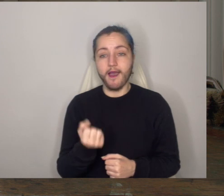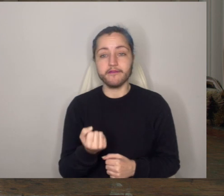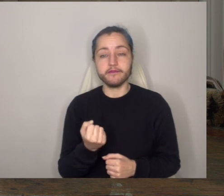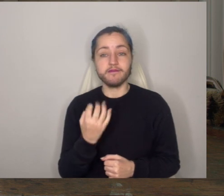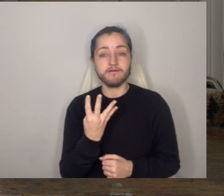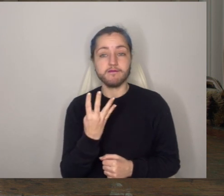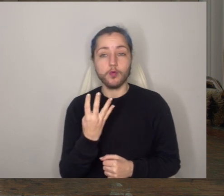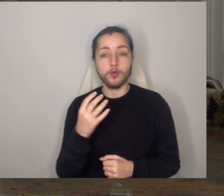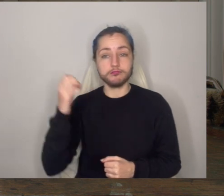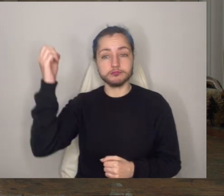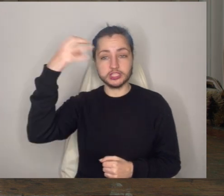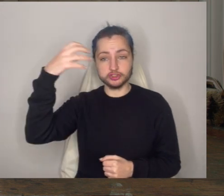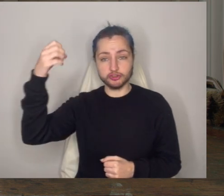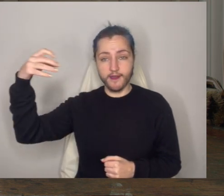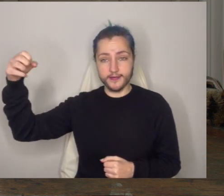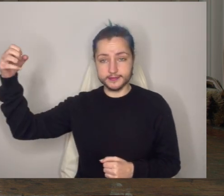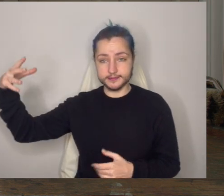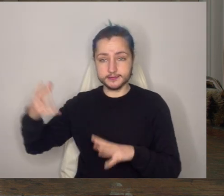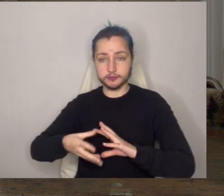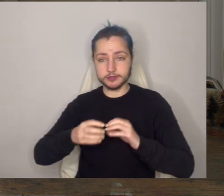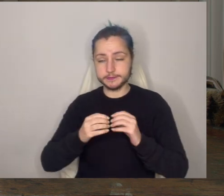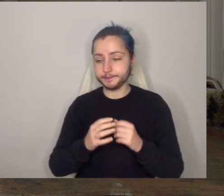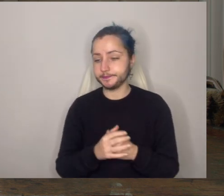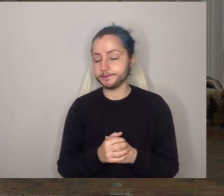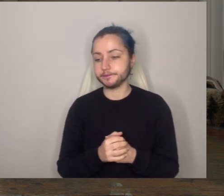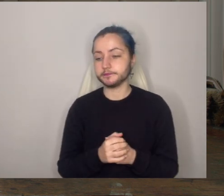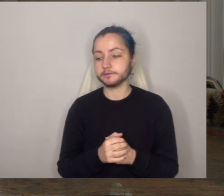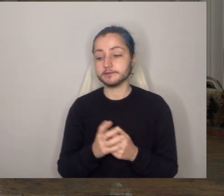4 2 centimeters. And then just keep them to the side for now.